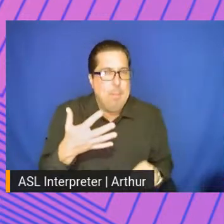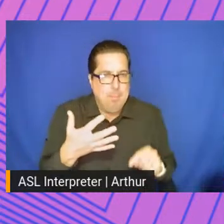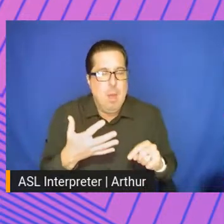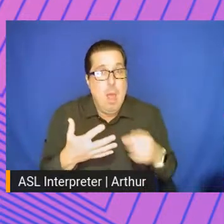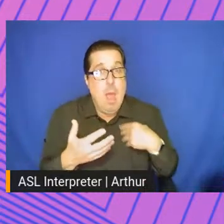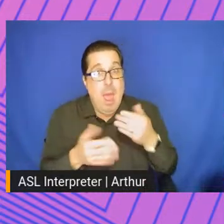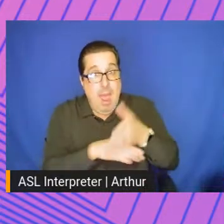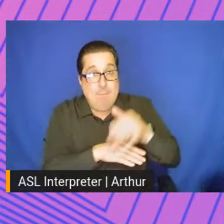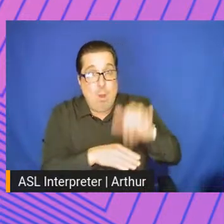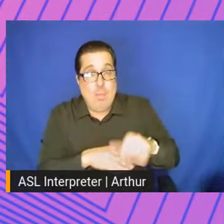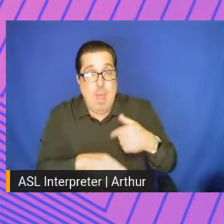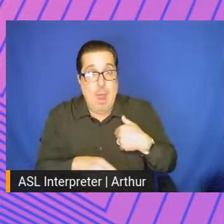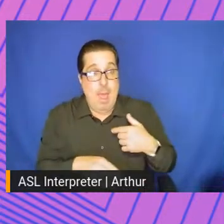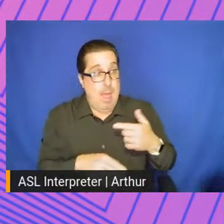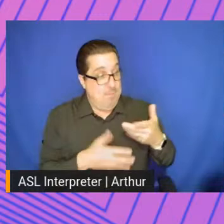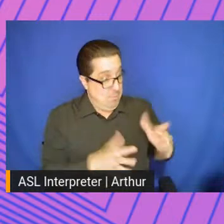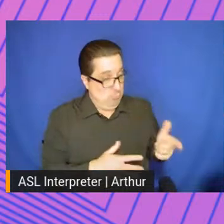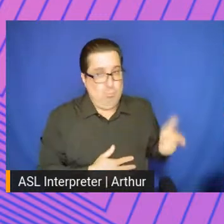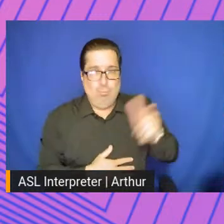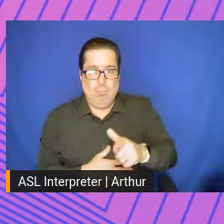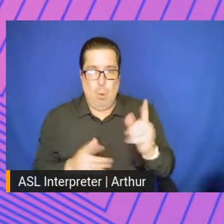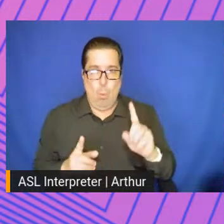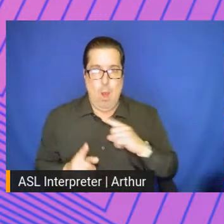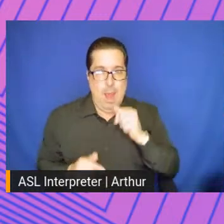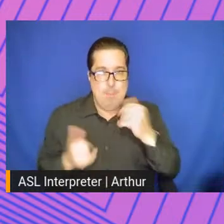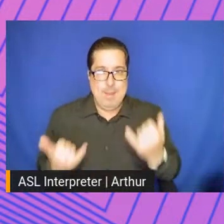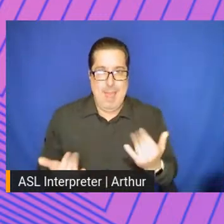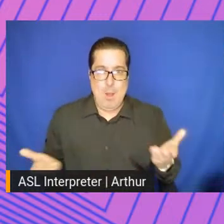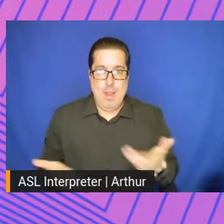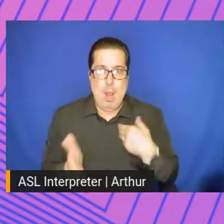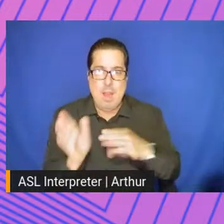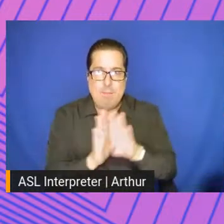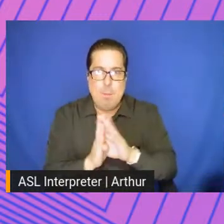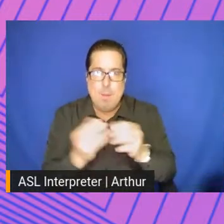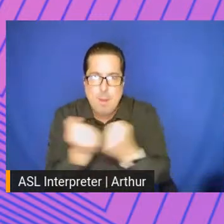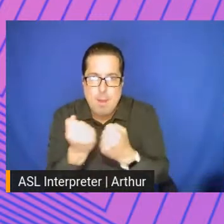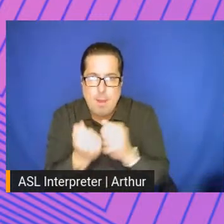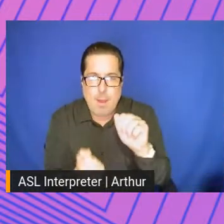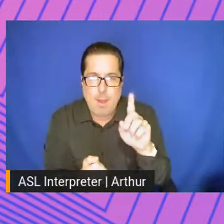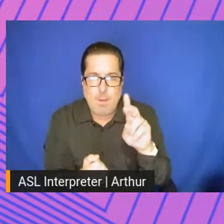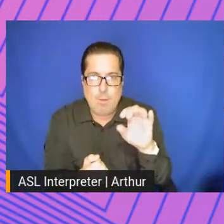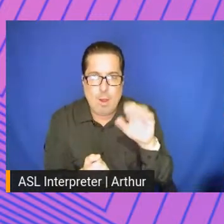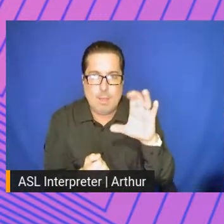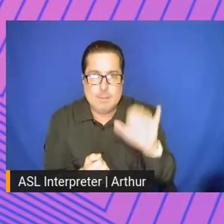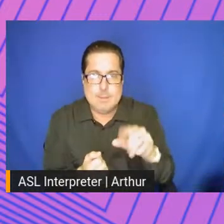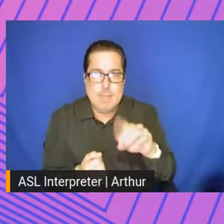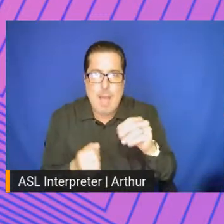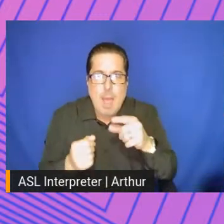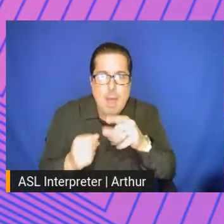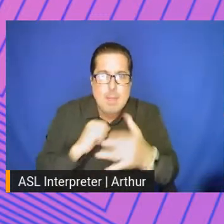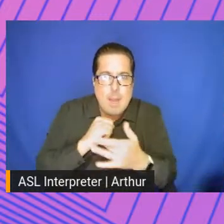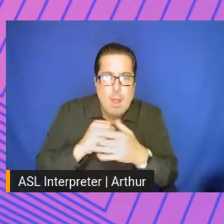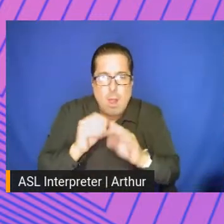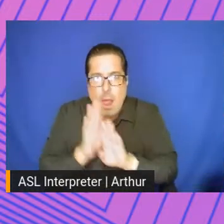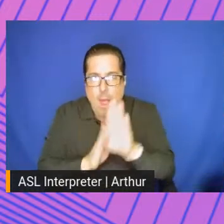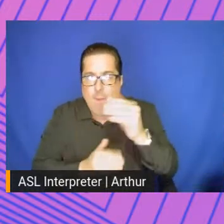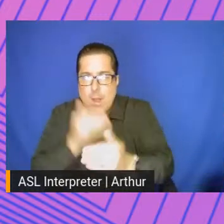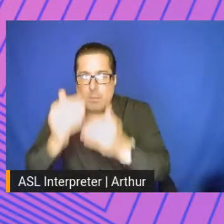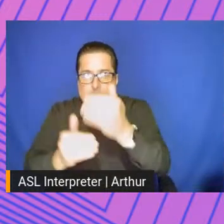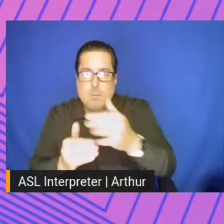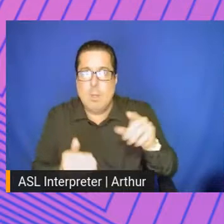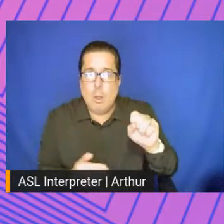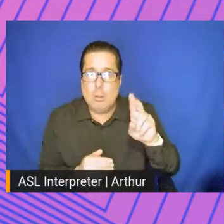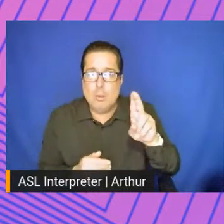ended up where I am now, which is in more of a developer advocacy or technical evangelism role at SUSE with a huge focus on the cloud